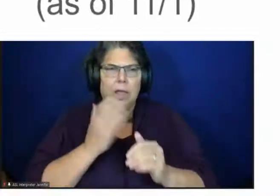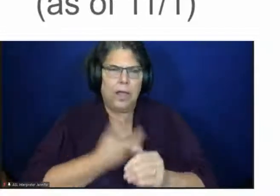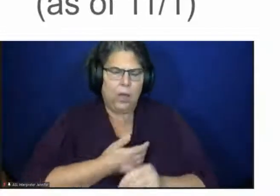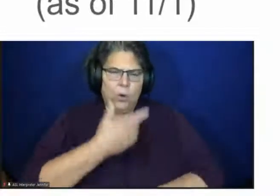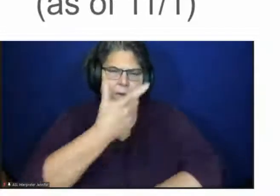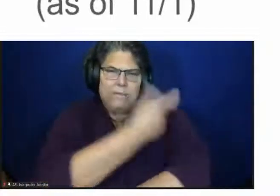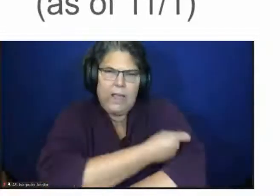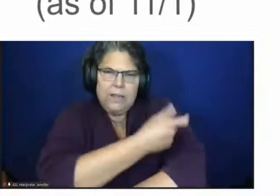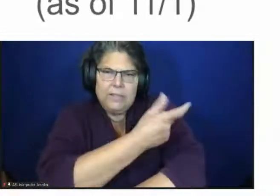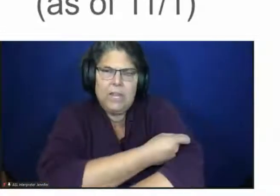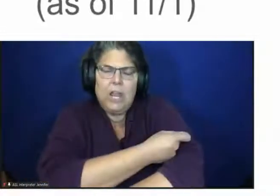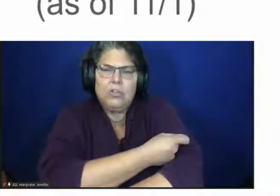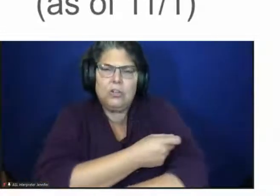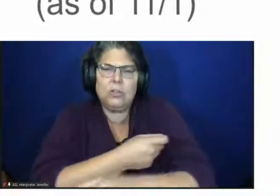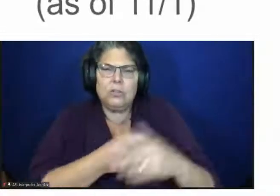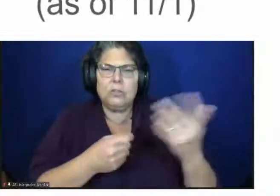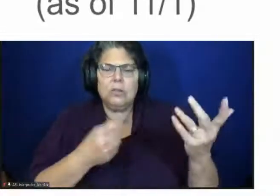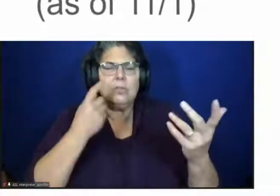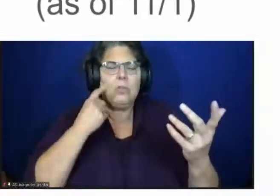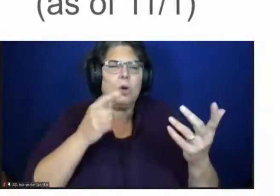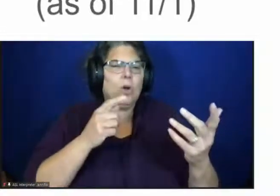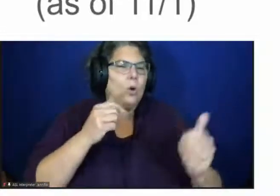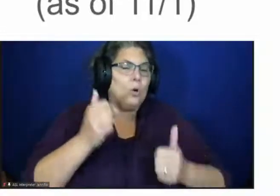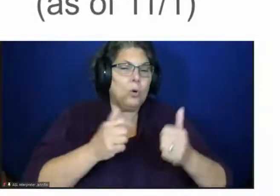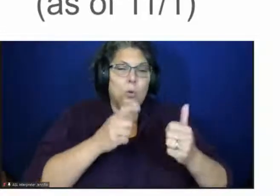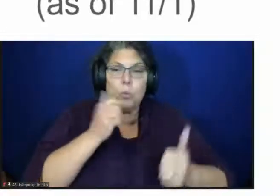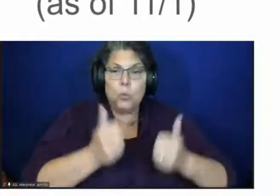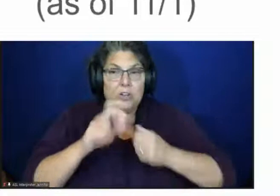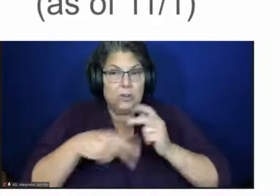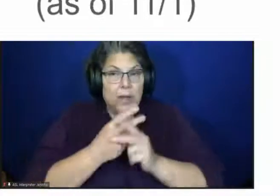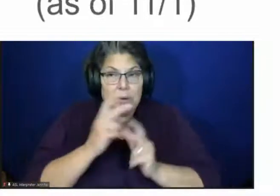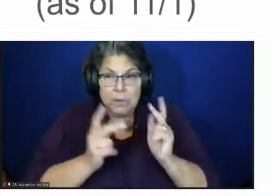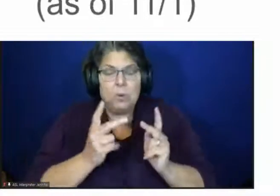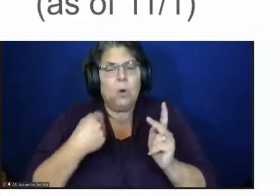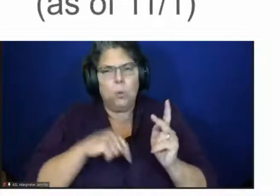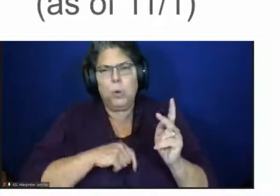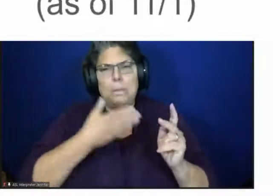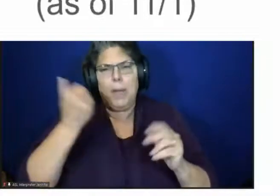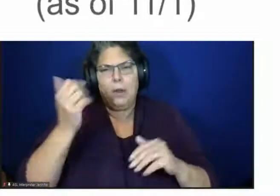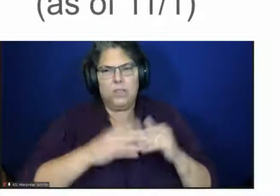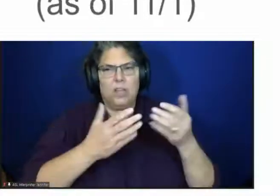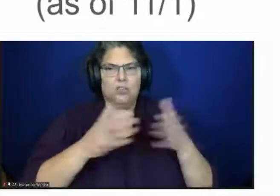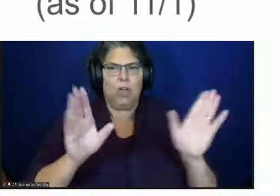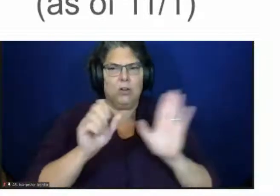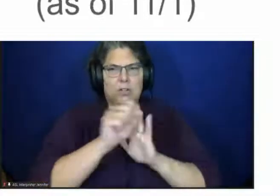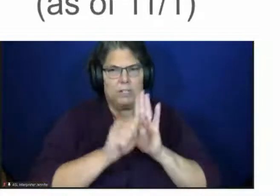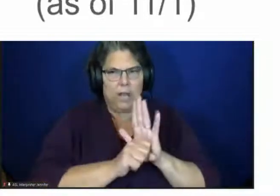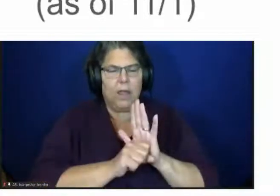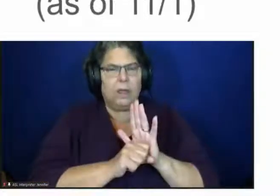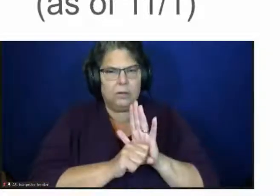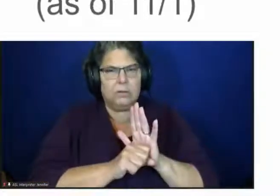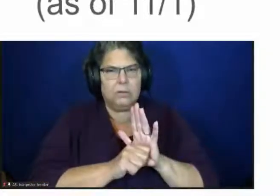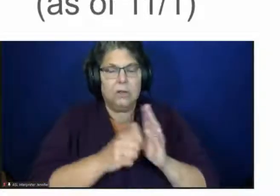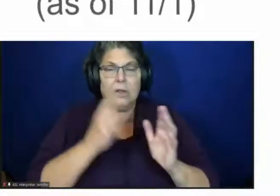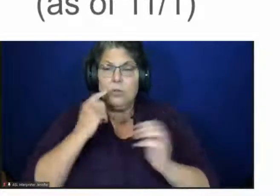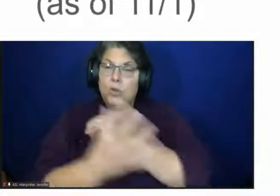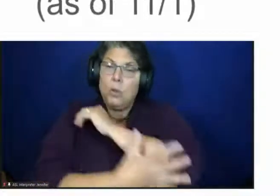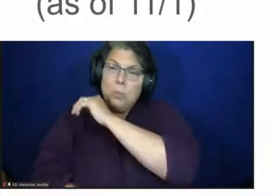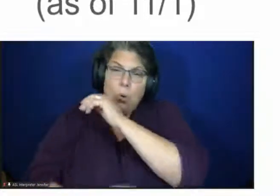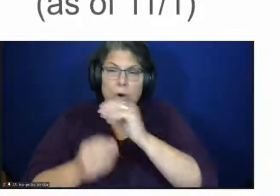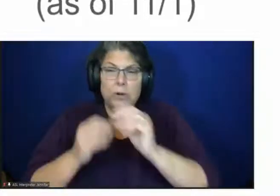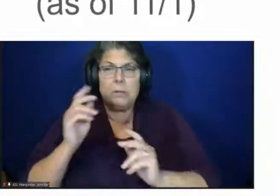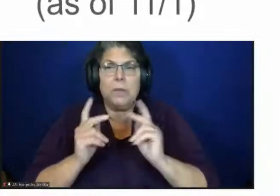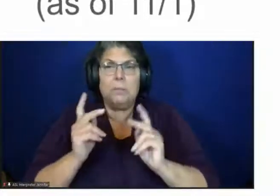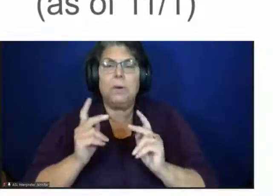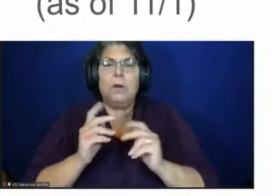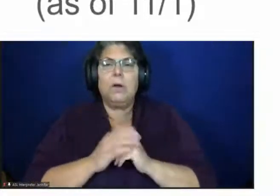vaccinations. From an equity perspective, we continue to exceed the state of California among the lowest resource communities, quartile